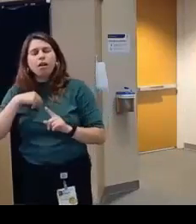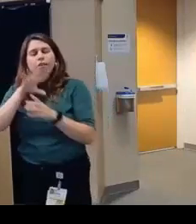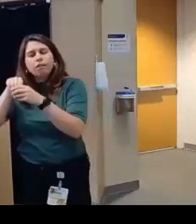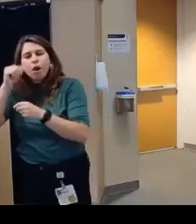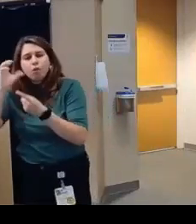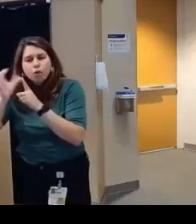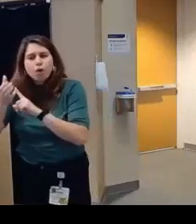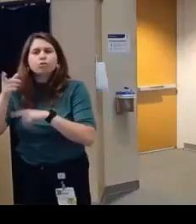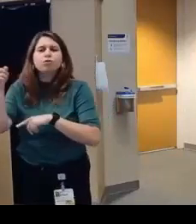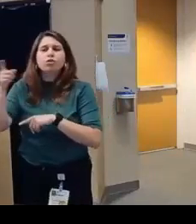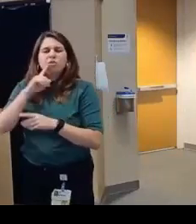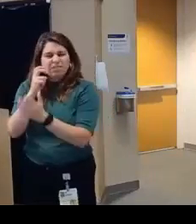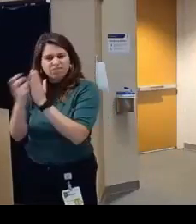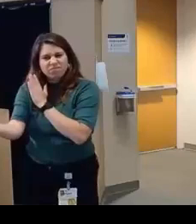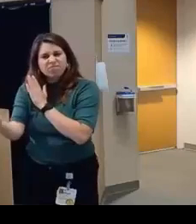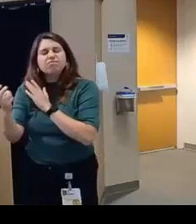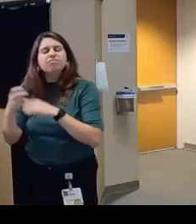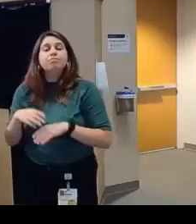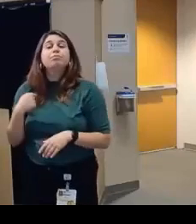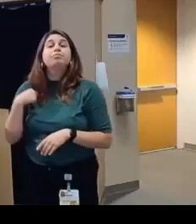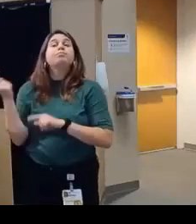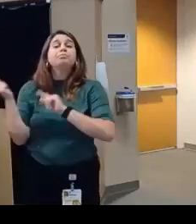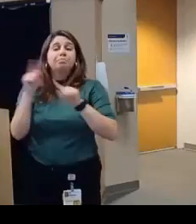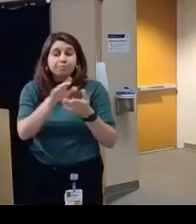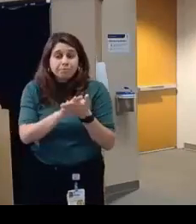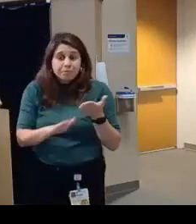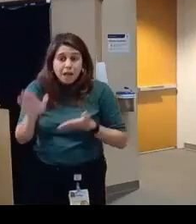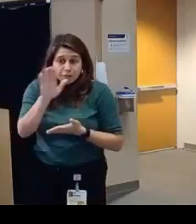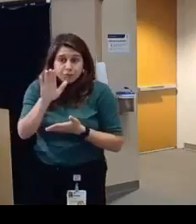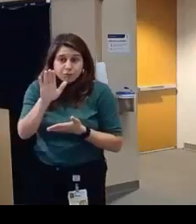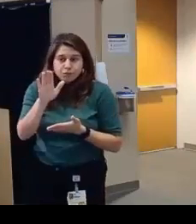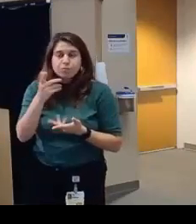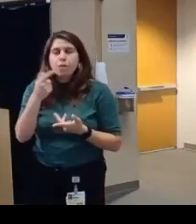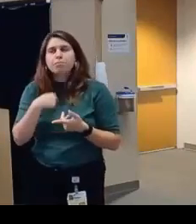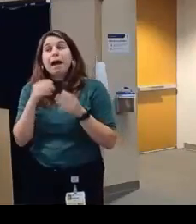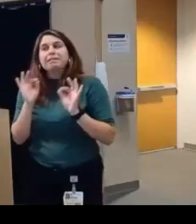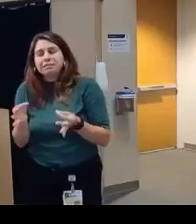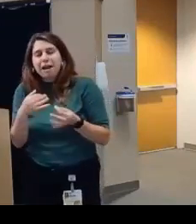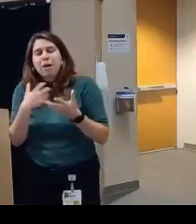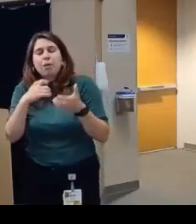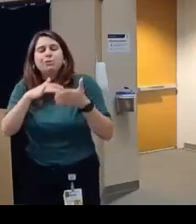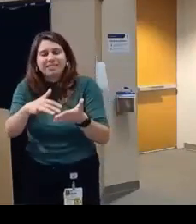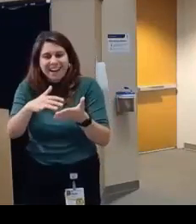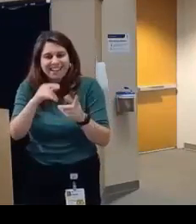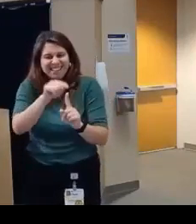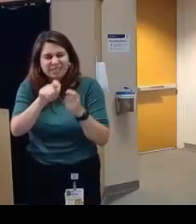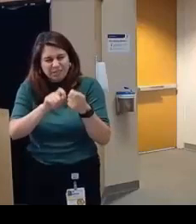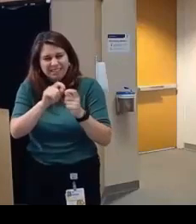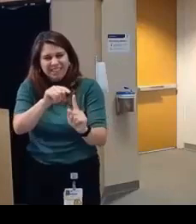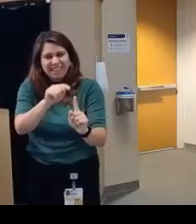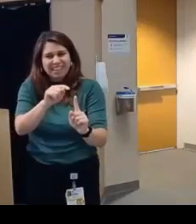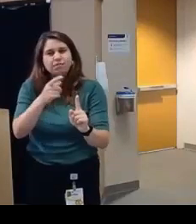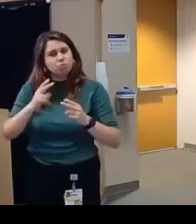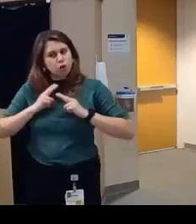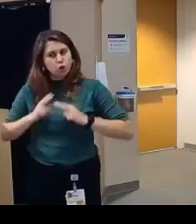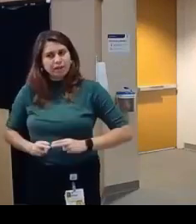culture, to be really immersed in it. And then when I decided to go to college, or I knew I was going to college, but when I decided what I wanted to study, I was interested in